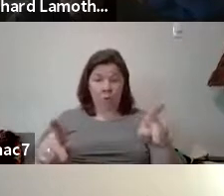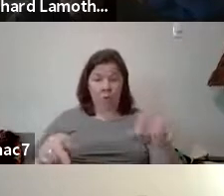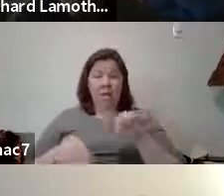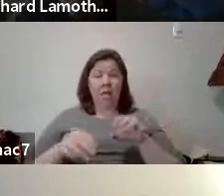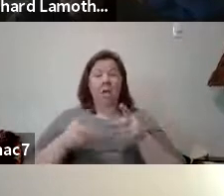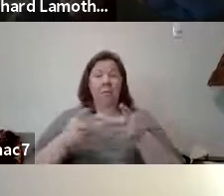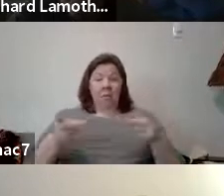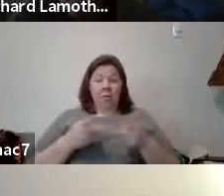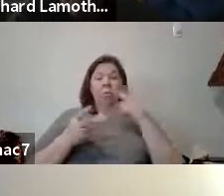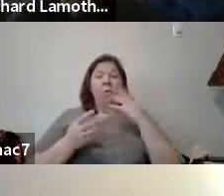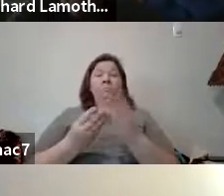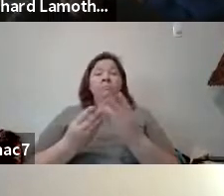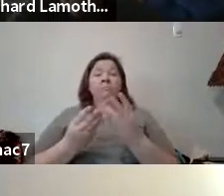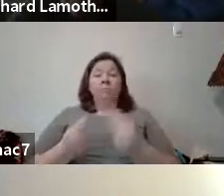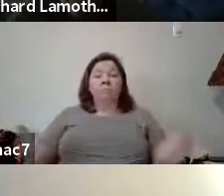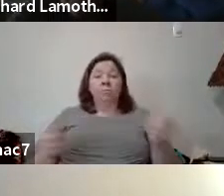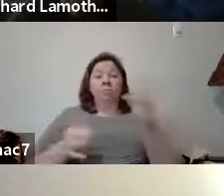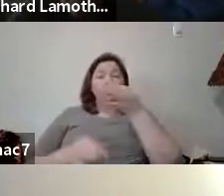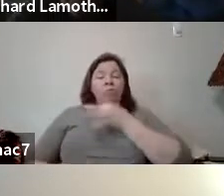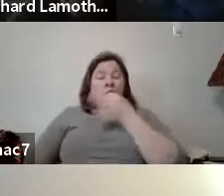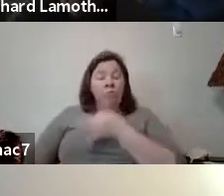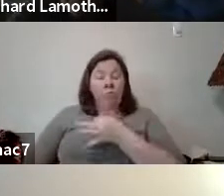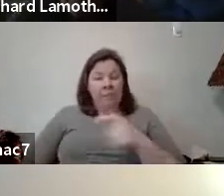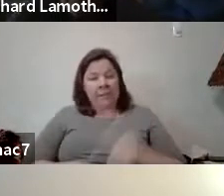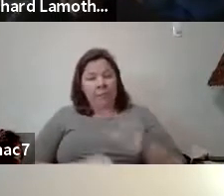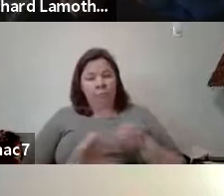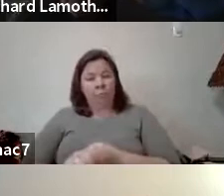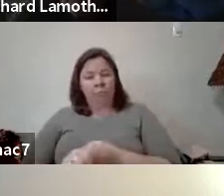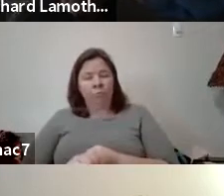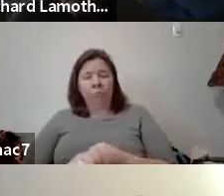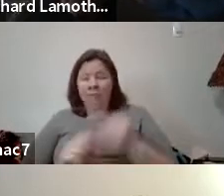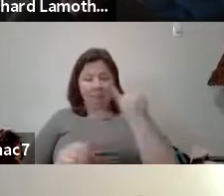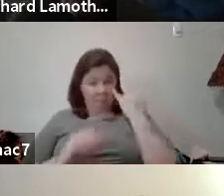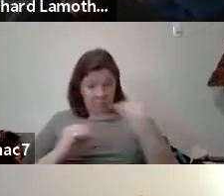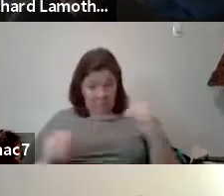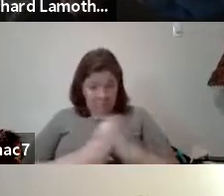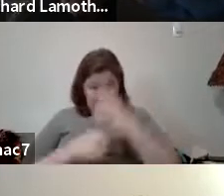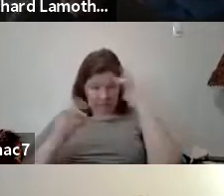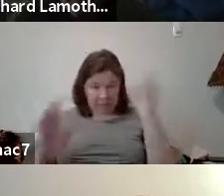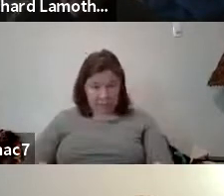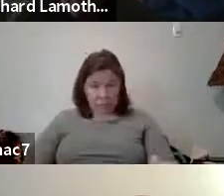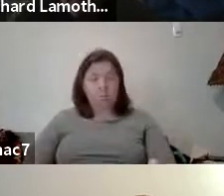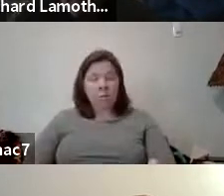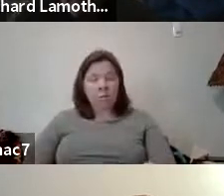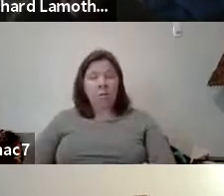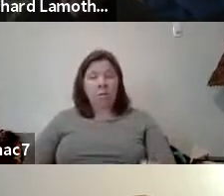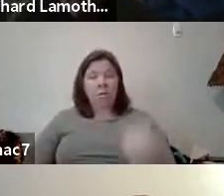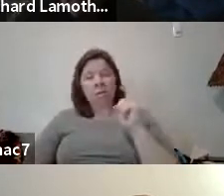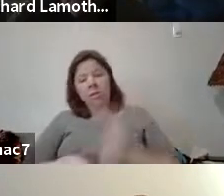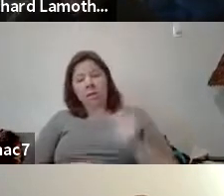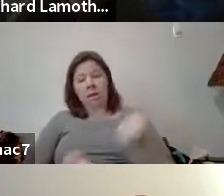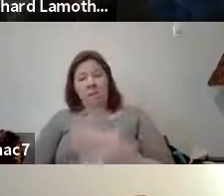is going away. And so it's time right now for everybody who's not in to make a decision. It's time for everybody who doesn't